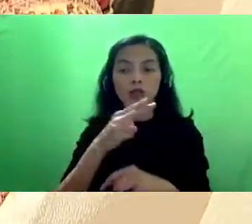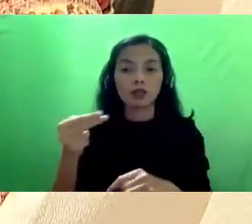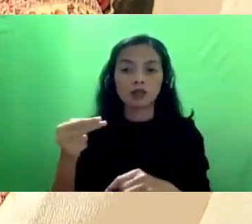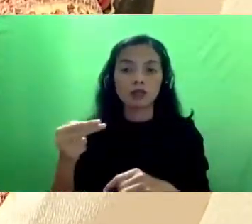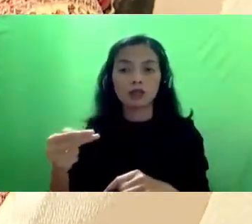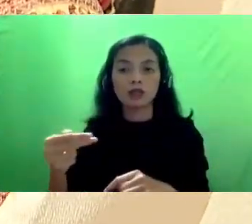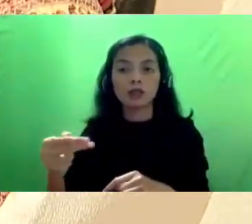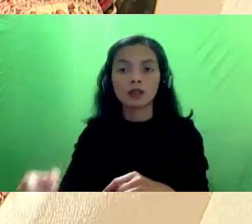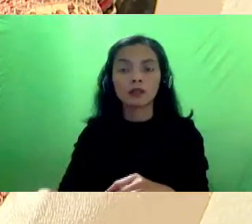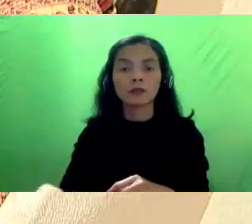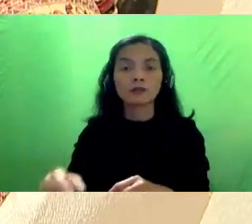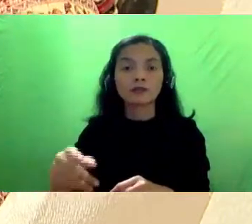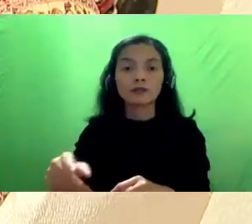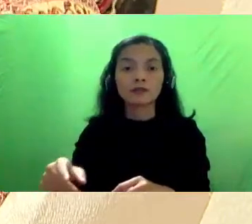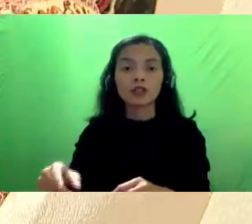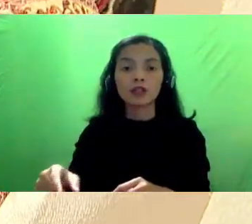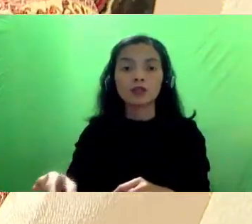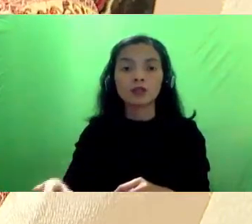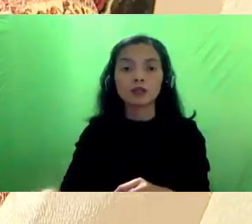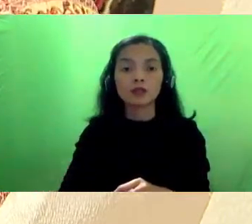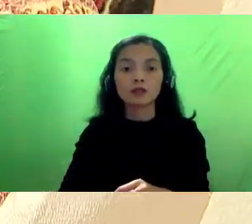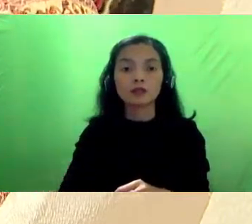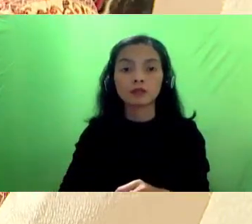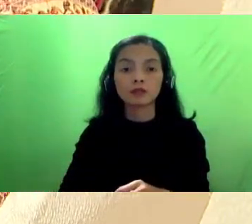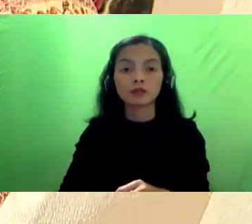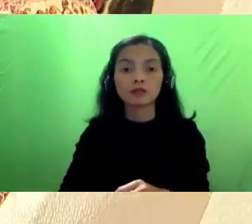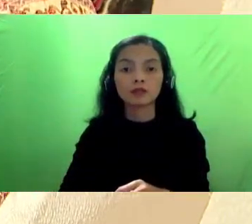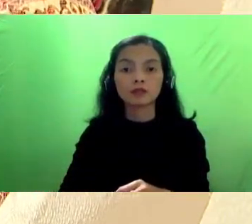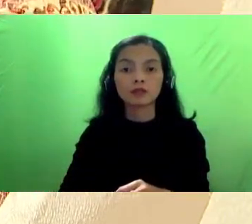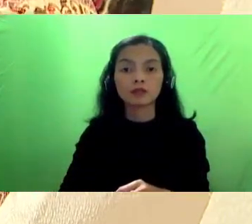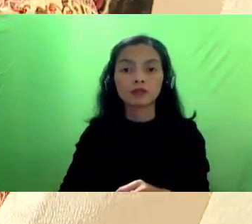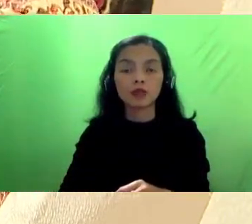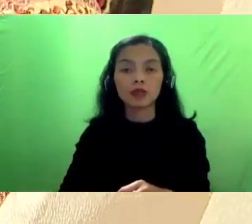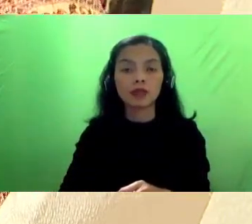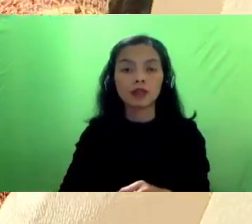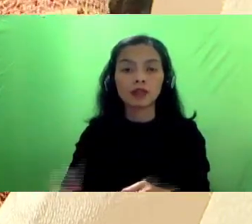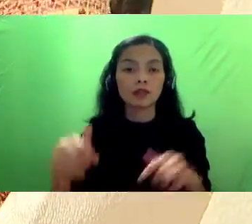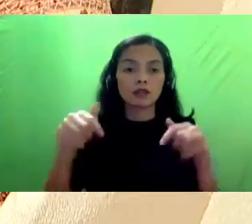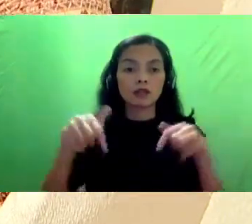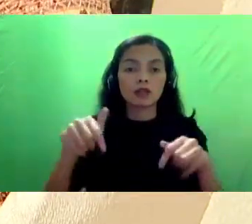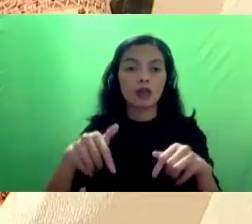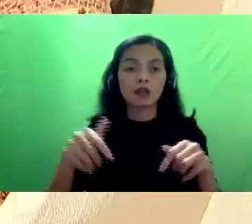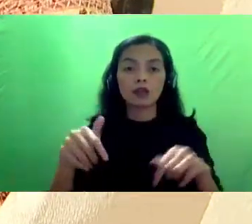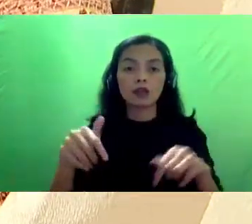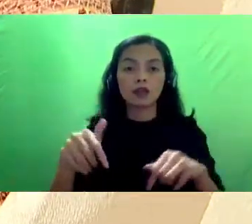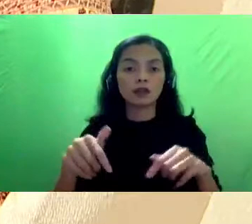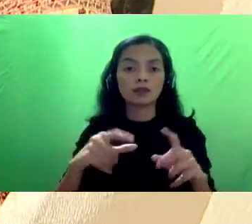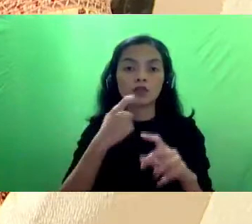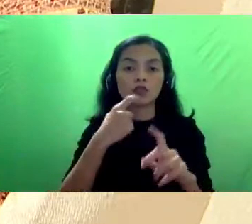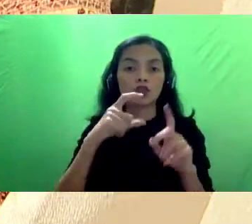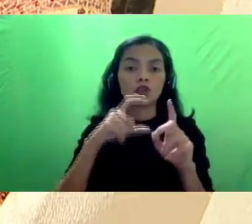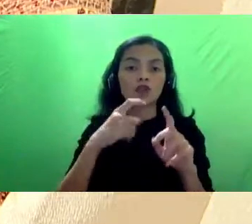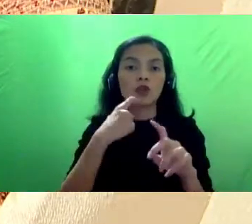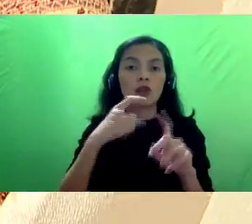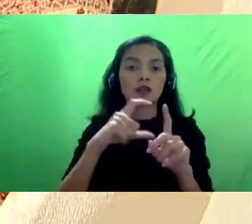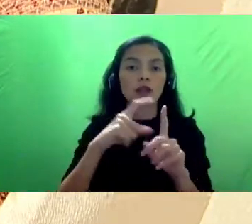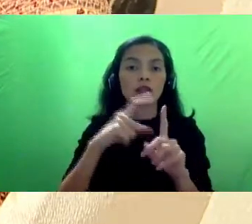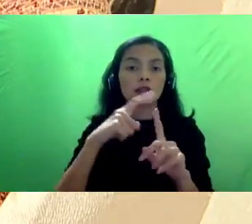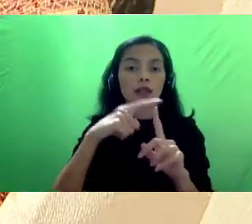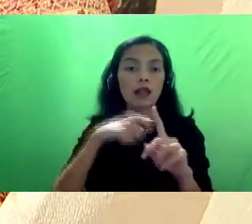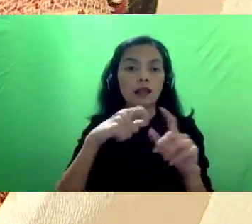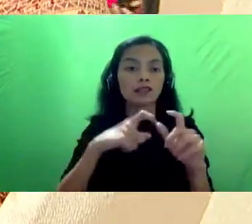So right now, in the TKS, for example, the database is